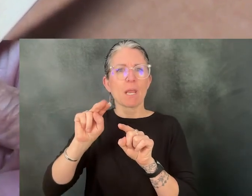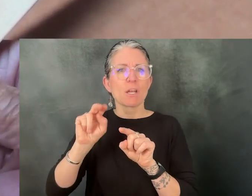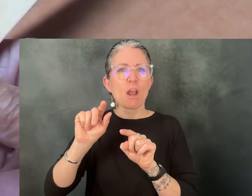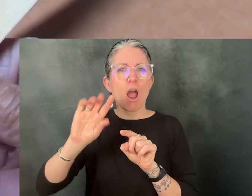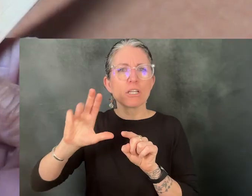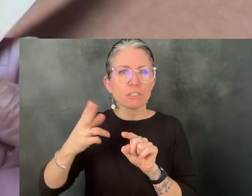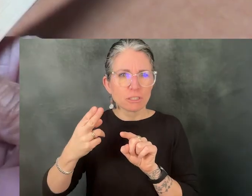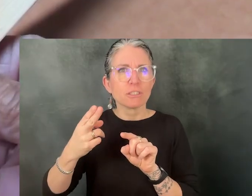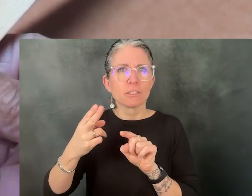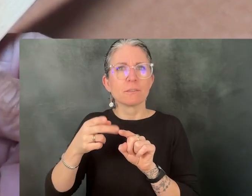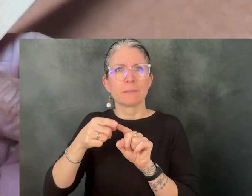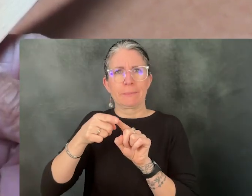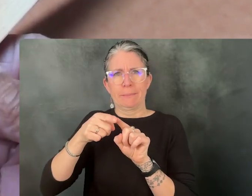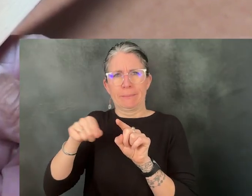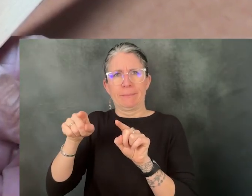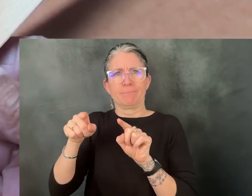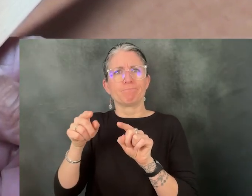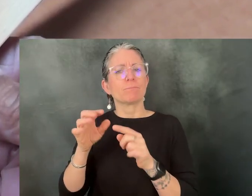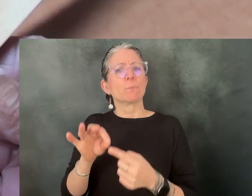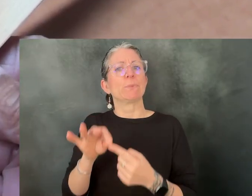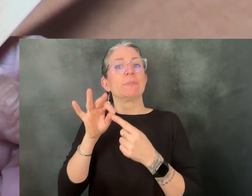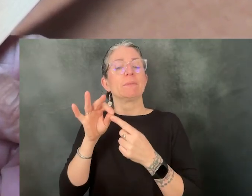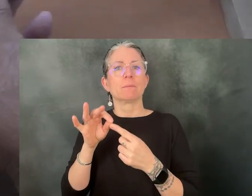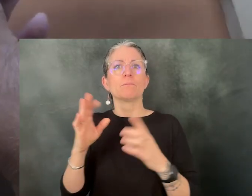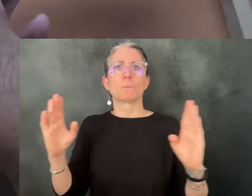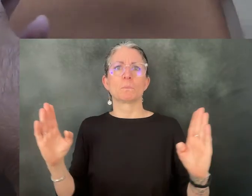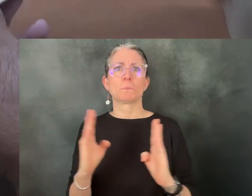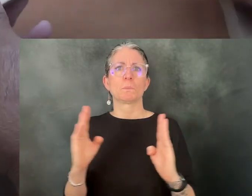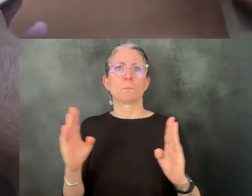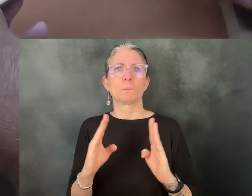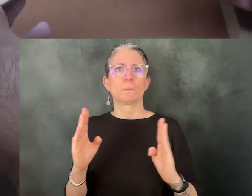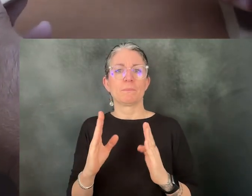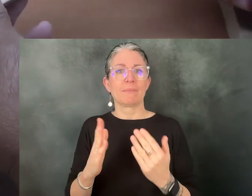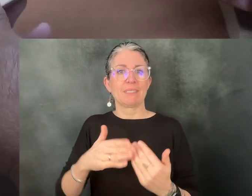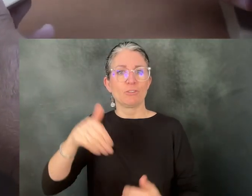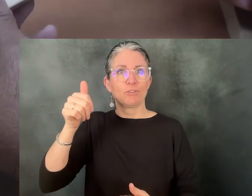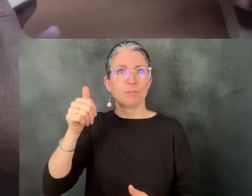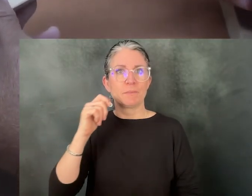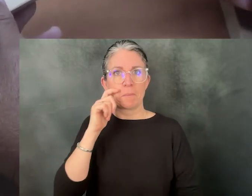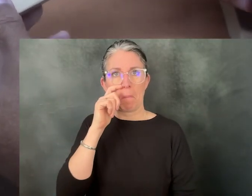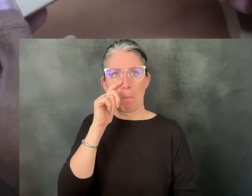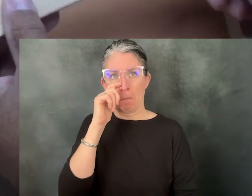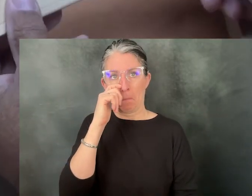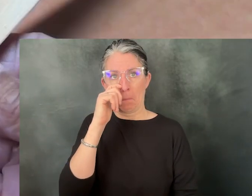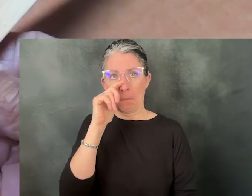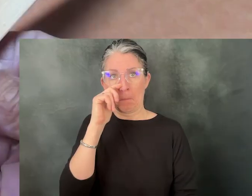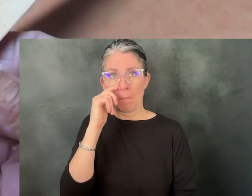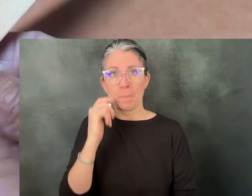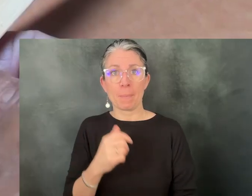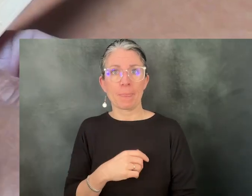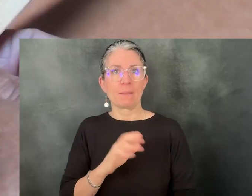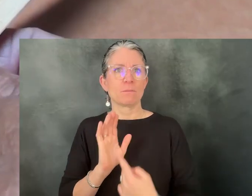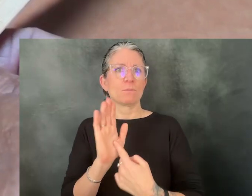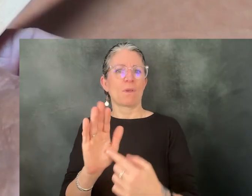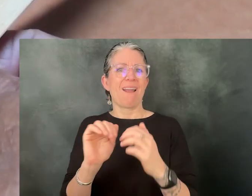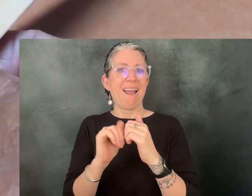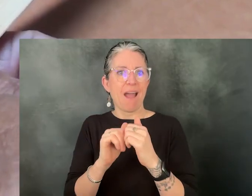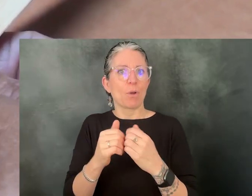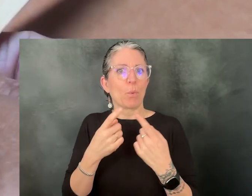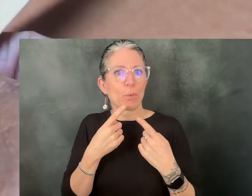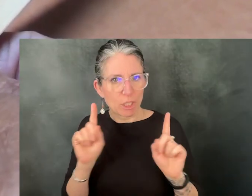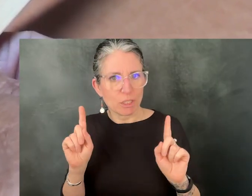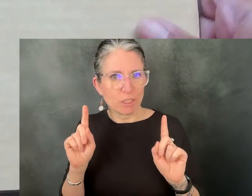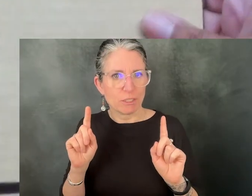the more unique you can make the shape, the easier it will be for you to use. So let me show you how this